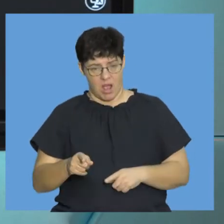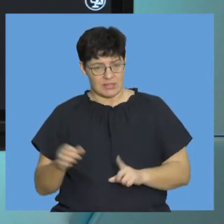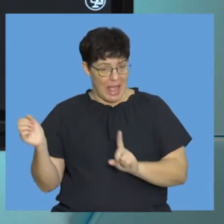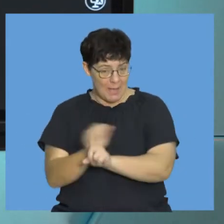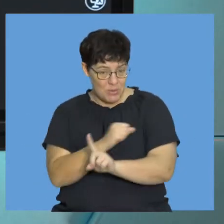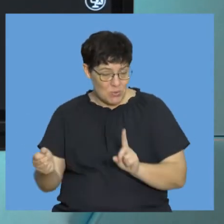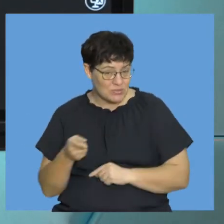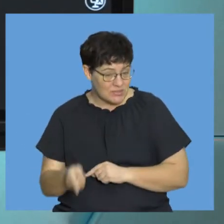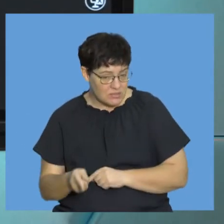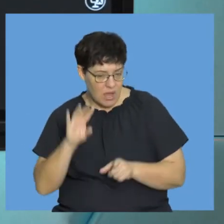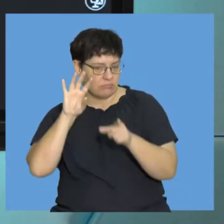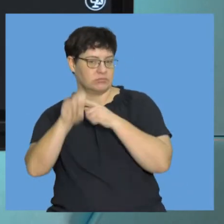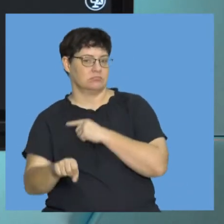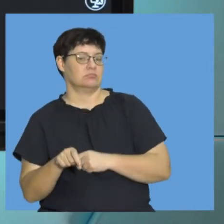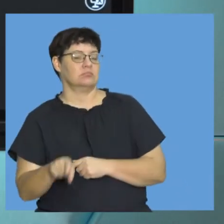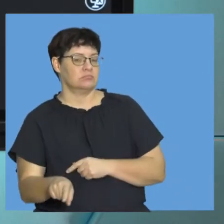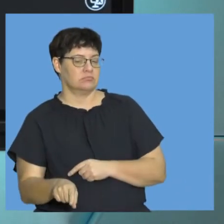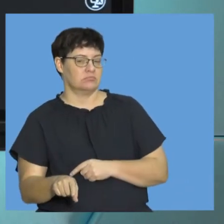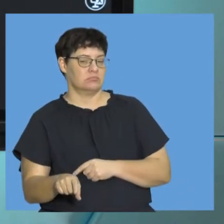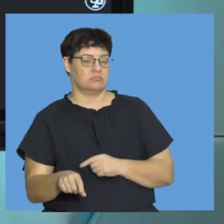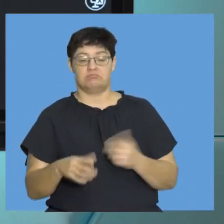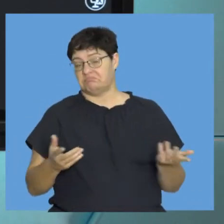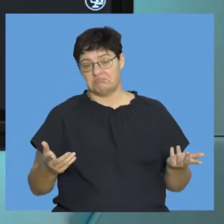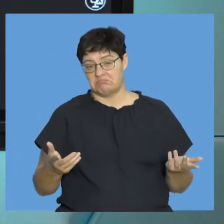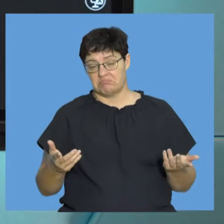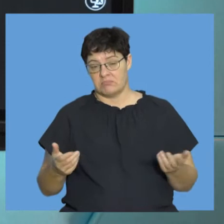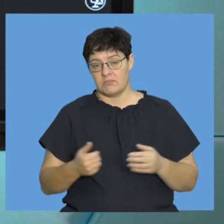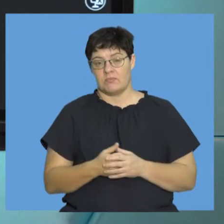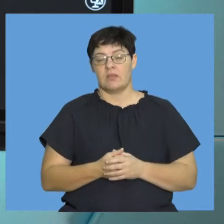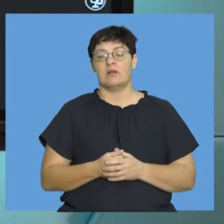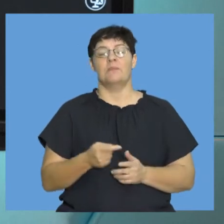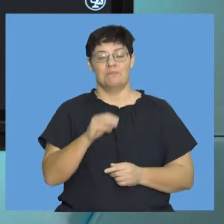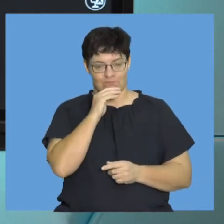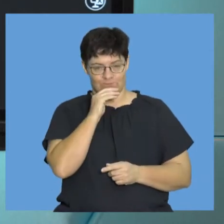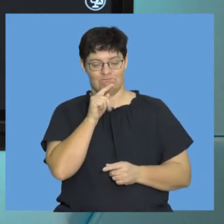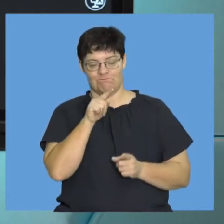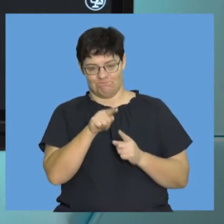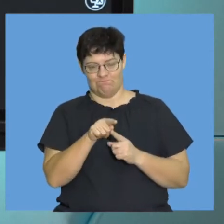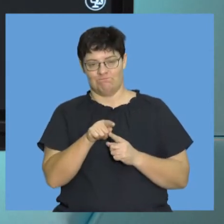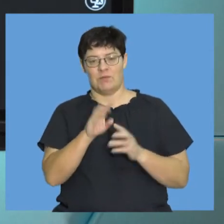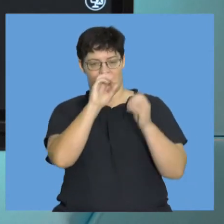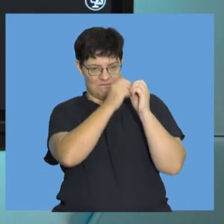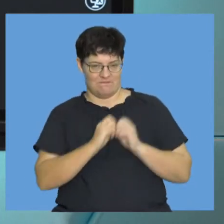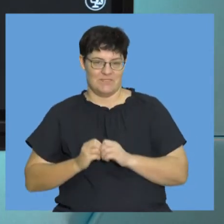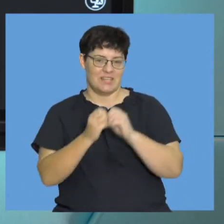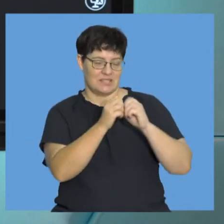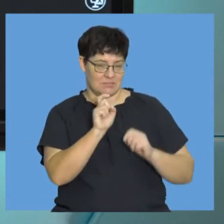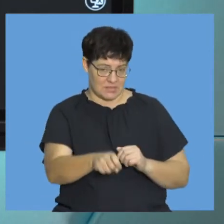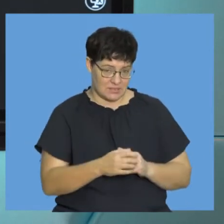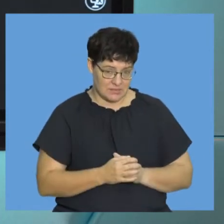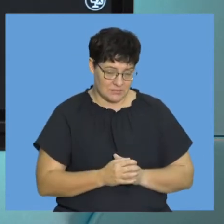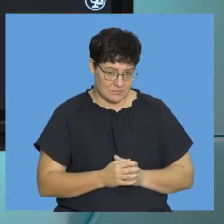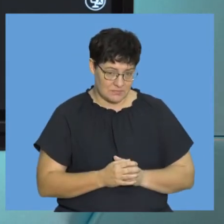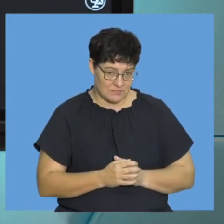there's abuse because of whatever reason, then definitely that needs